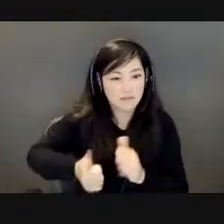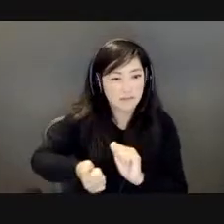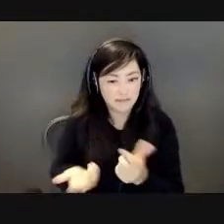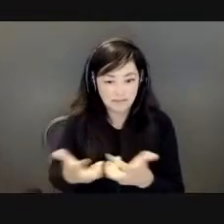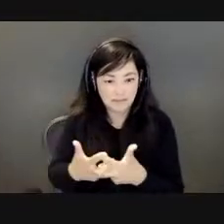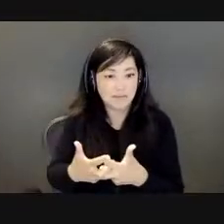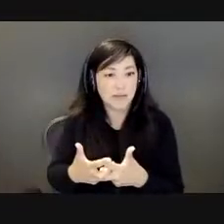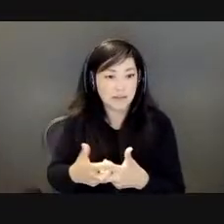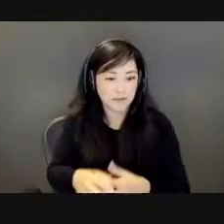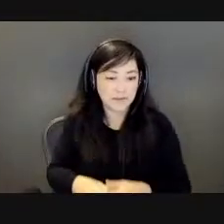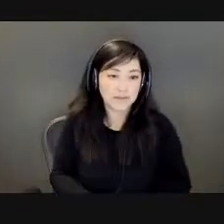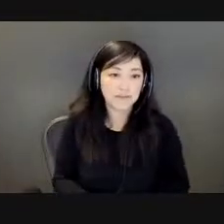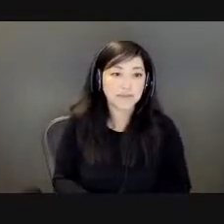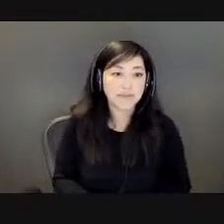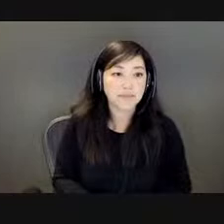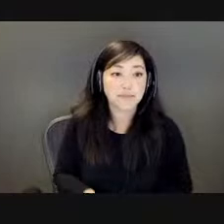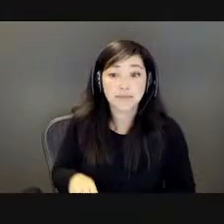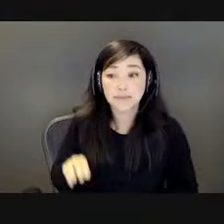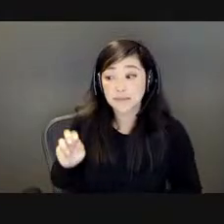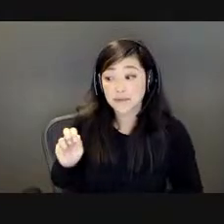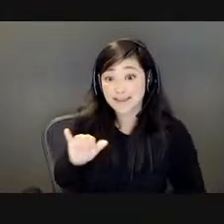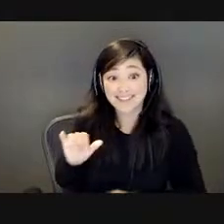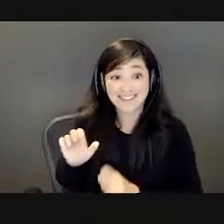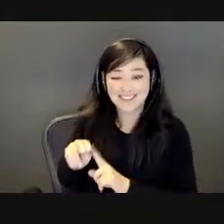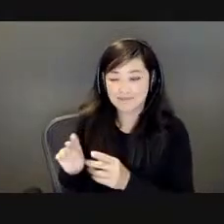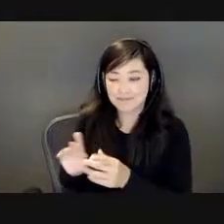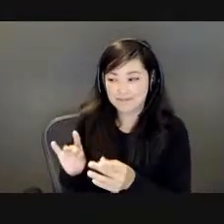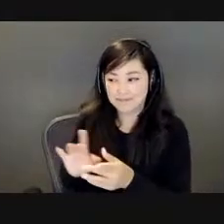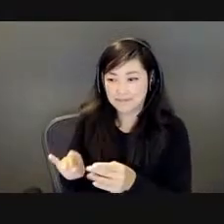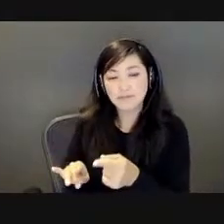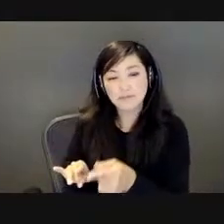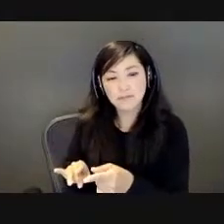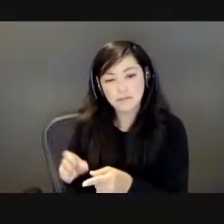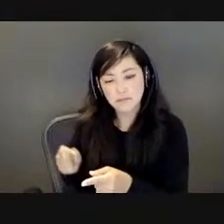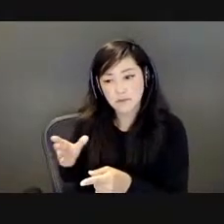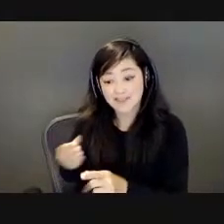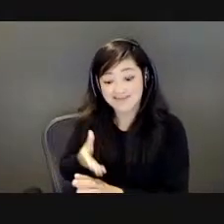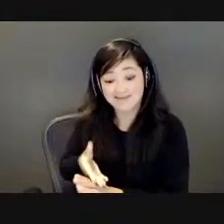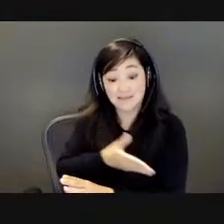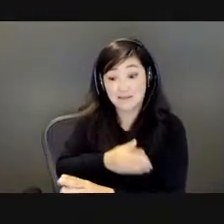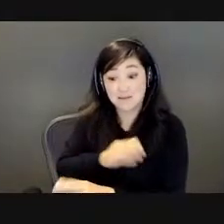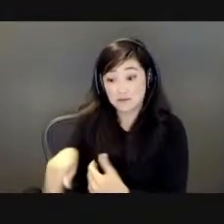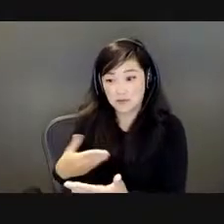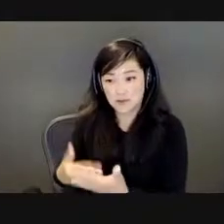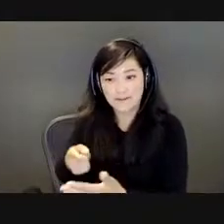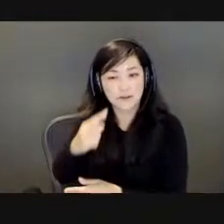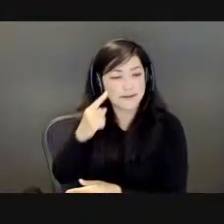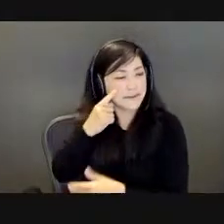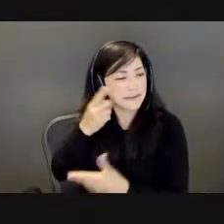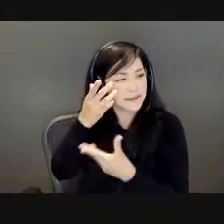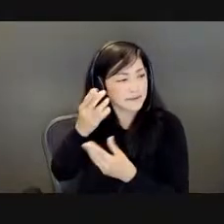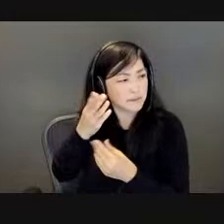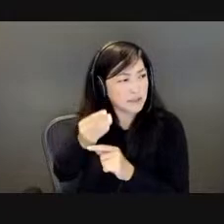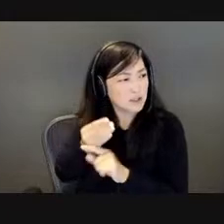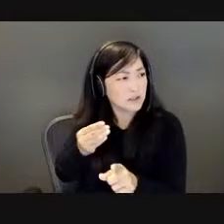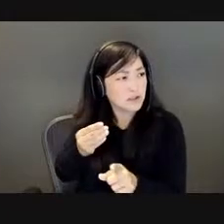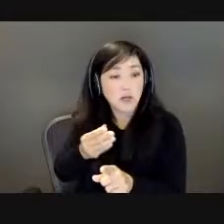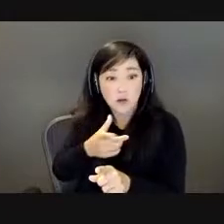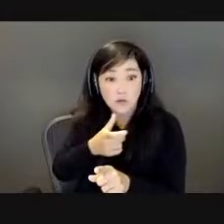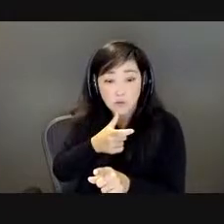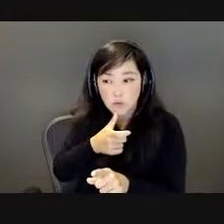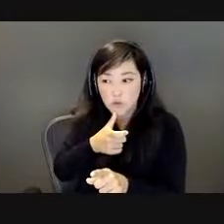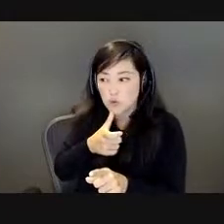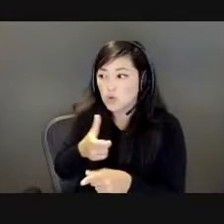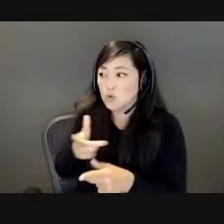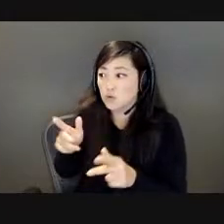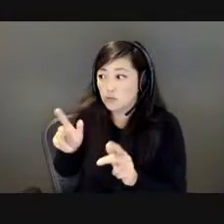hearing is that the information that you look for is also coming from folks that you can trust, that have a